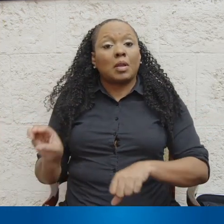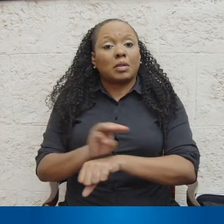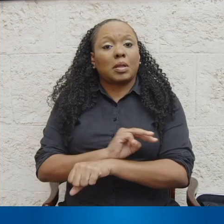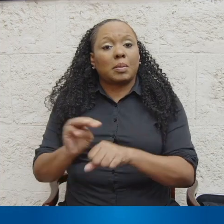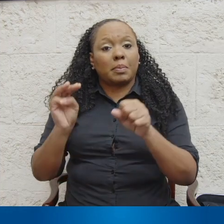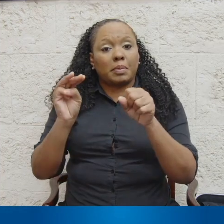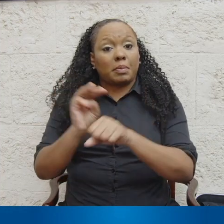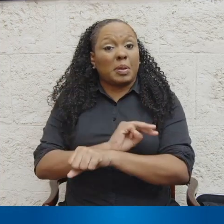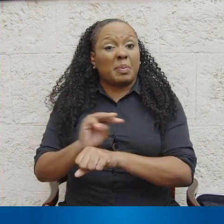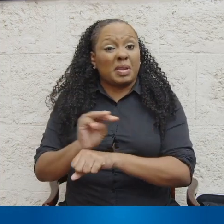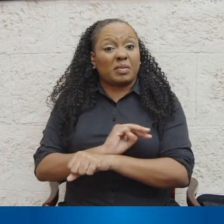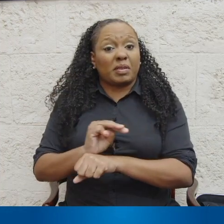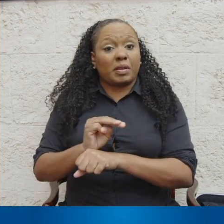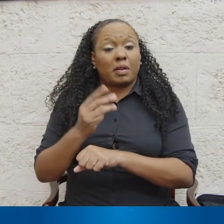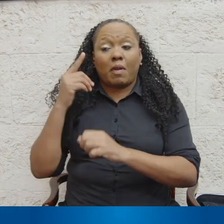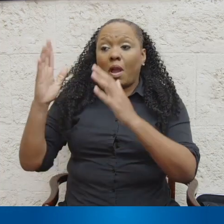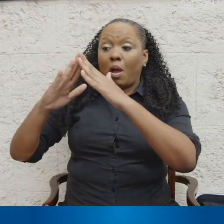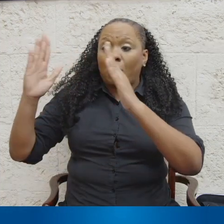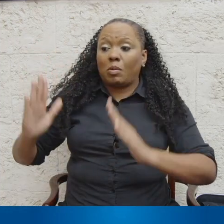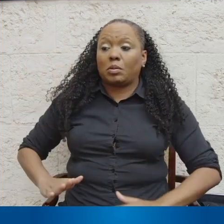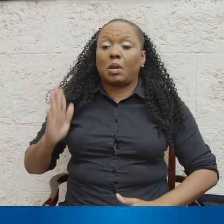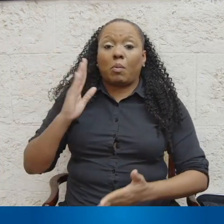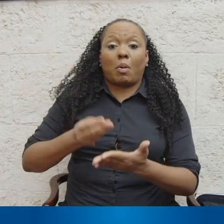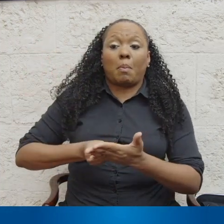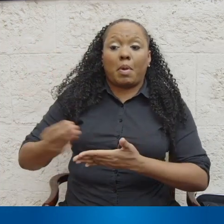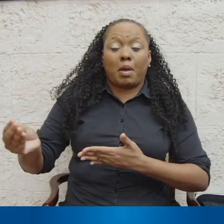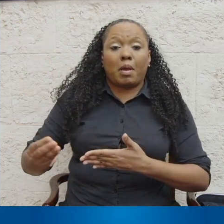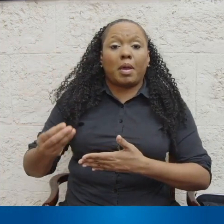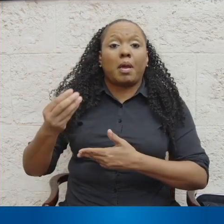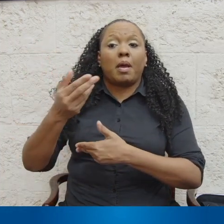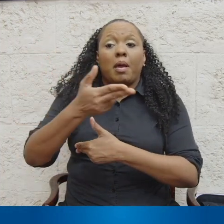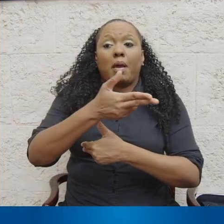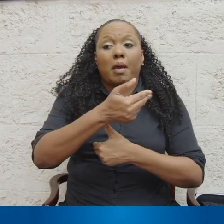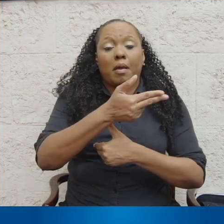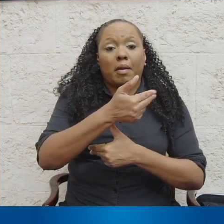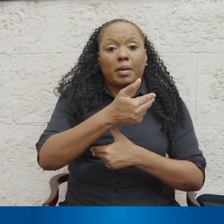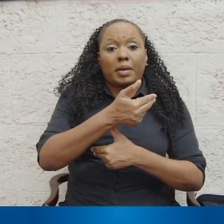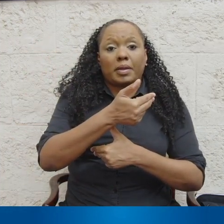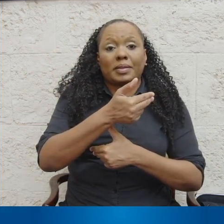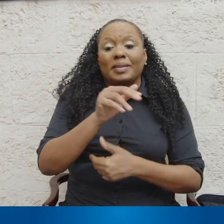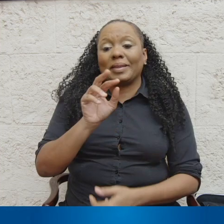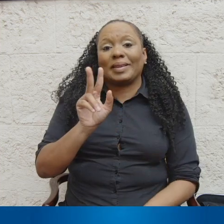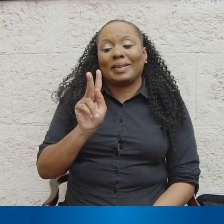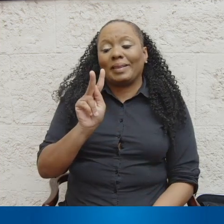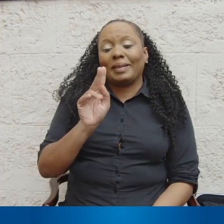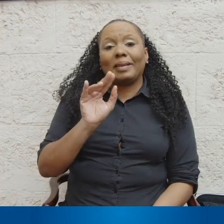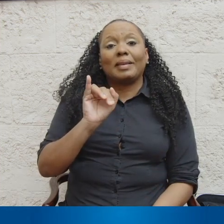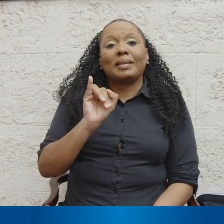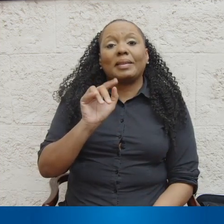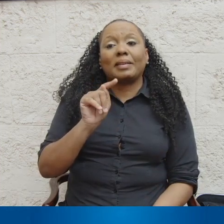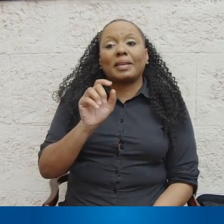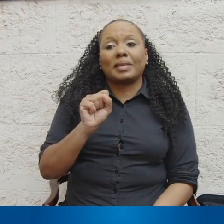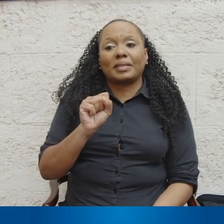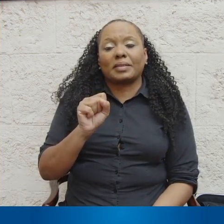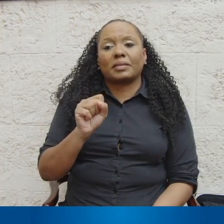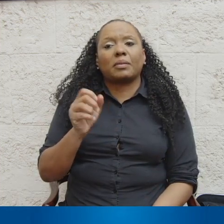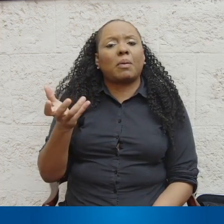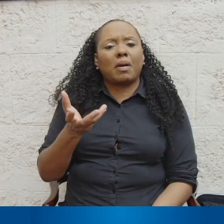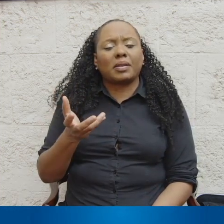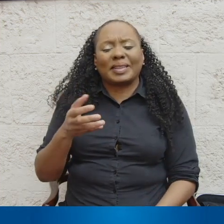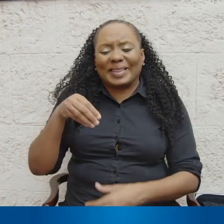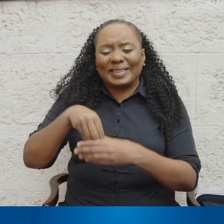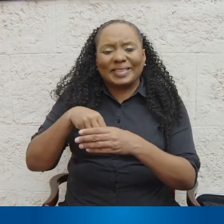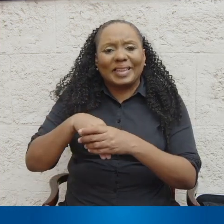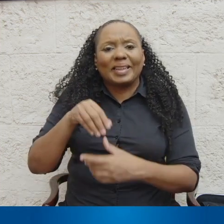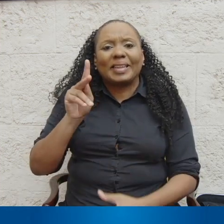procure hurricane strap kits, essentially 4 hurricane straps with the screws needed to be able to